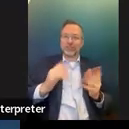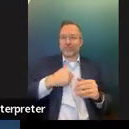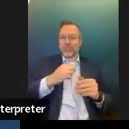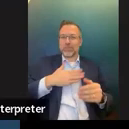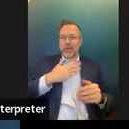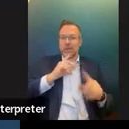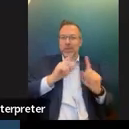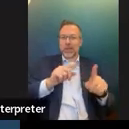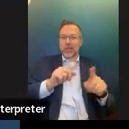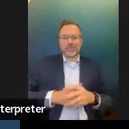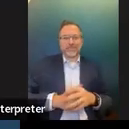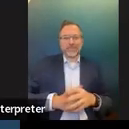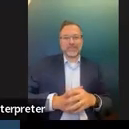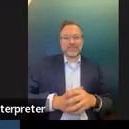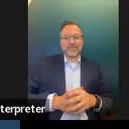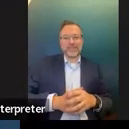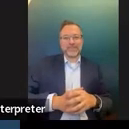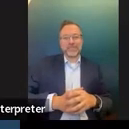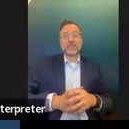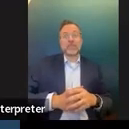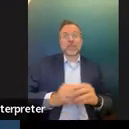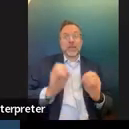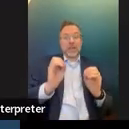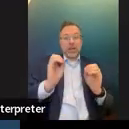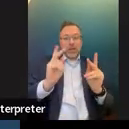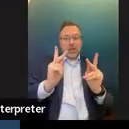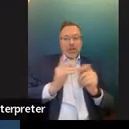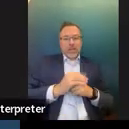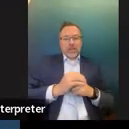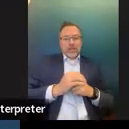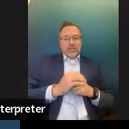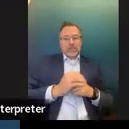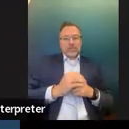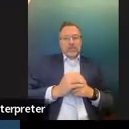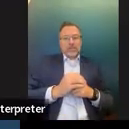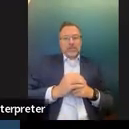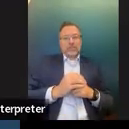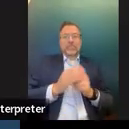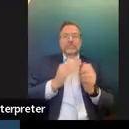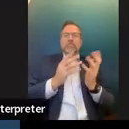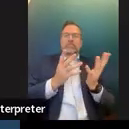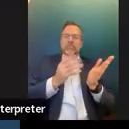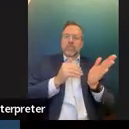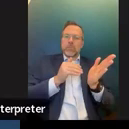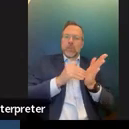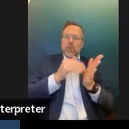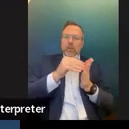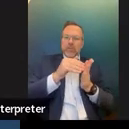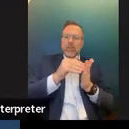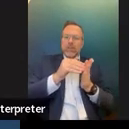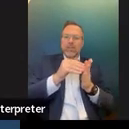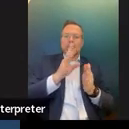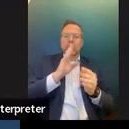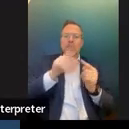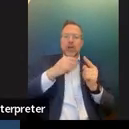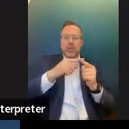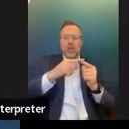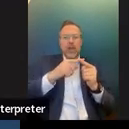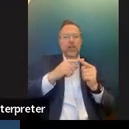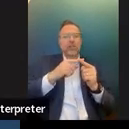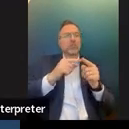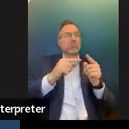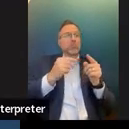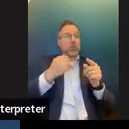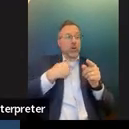stuff. All right. So we often talk about alignment through the IEP. This is